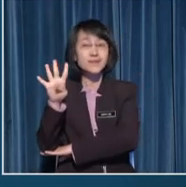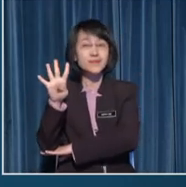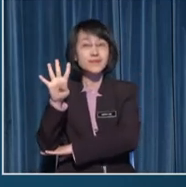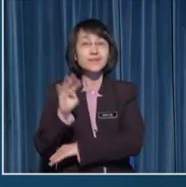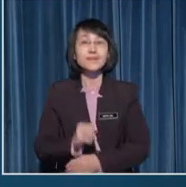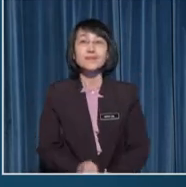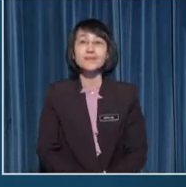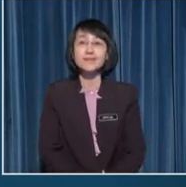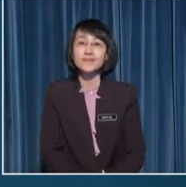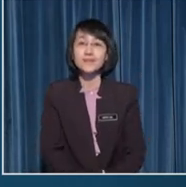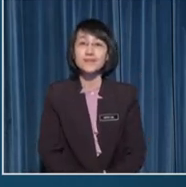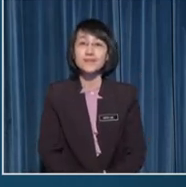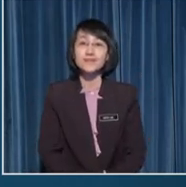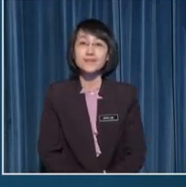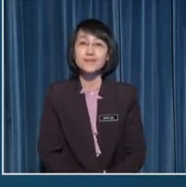Baru Bangi.